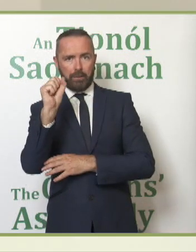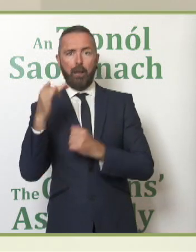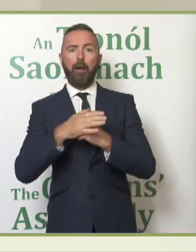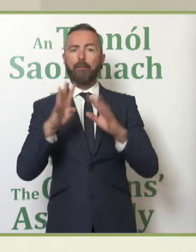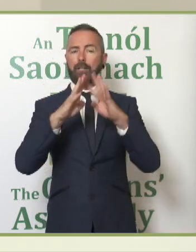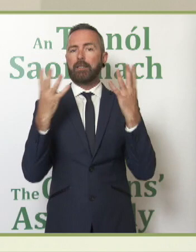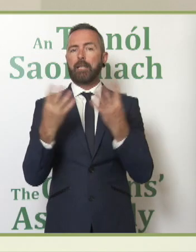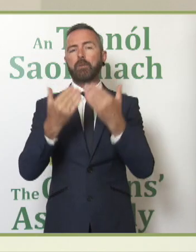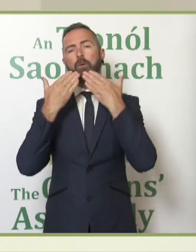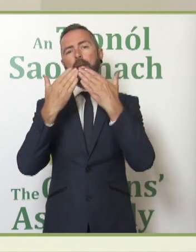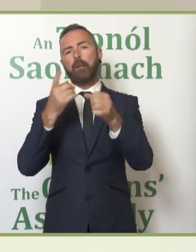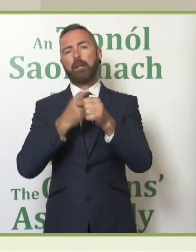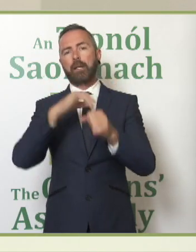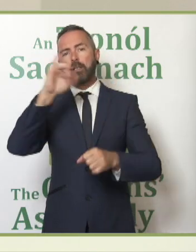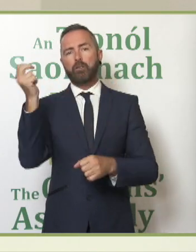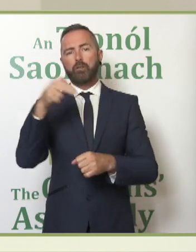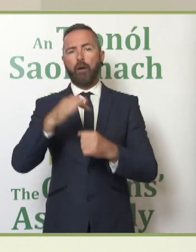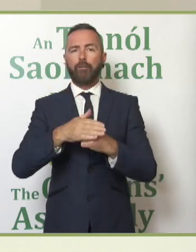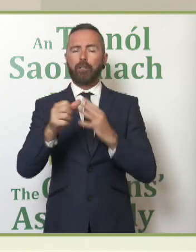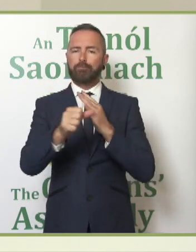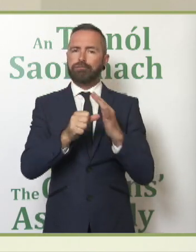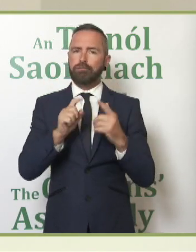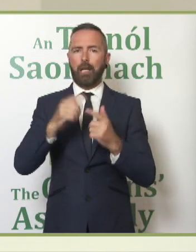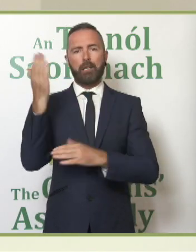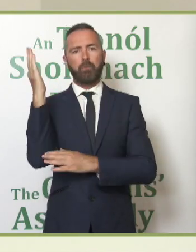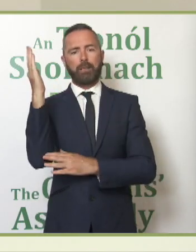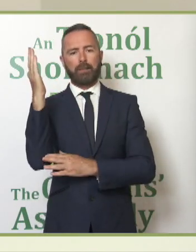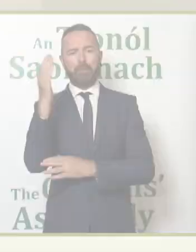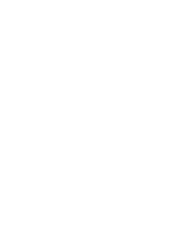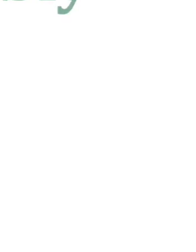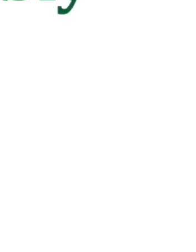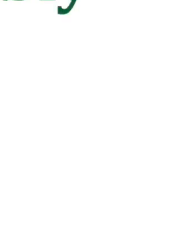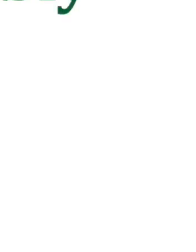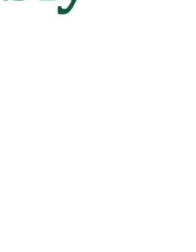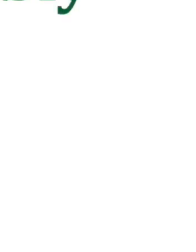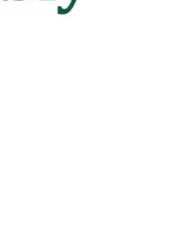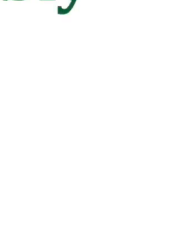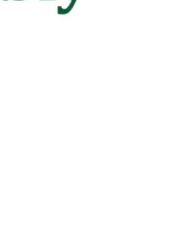So we thank John for his expertise presentation today, but really glad to have him on board.